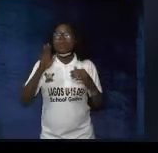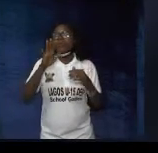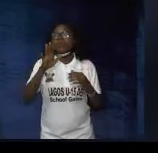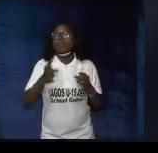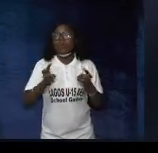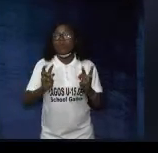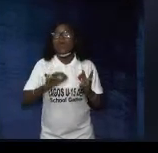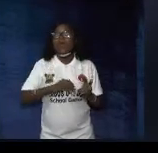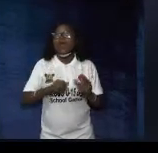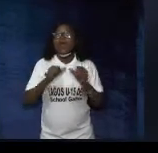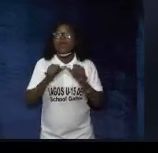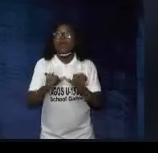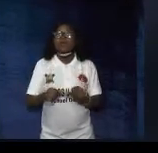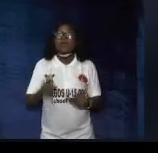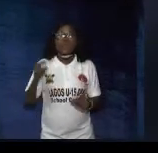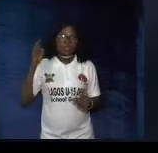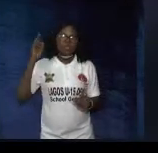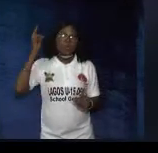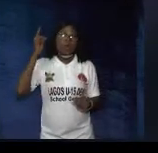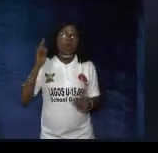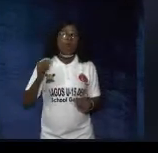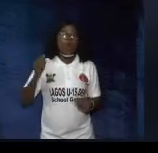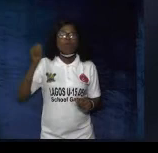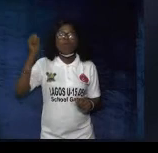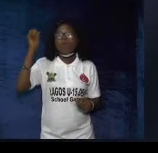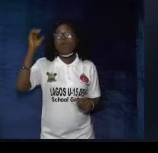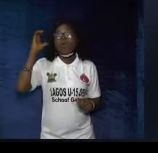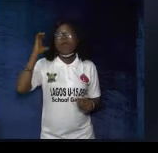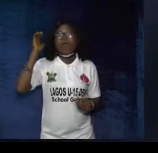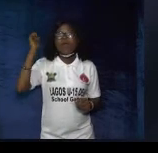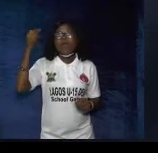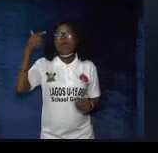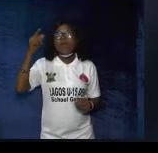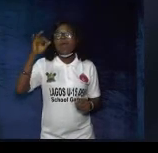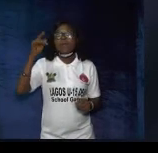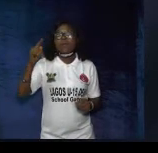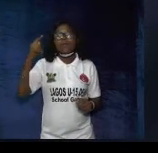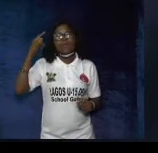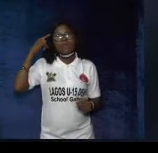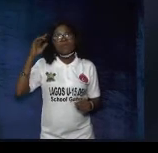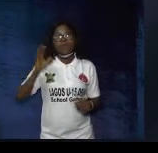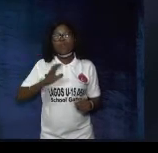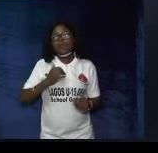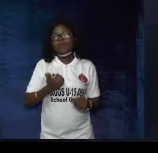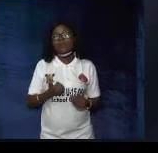your way again, I remain Uncle Agbaje. Over now to Uncle Popo for the basics general studies lesson.